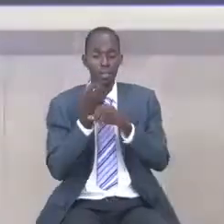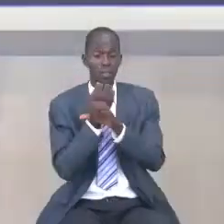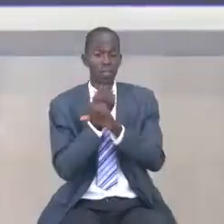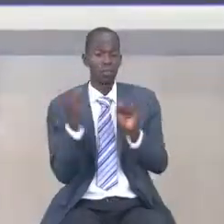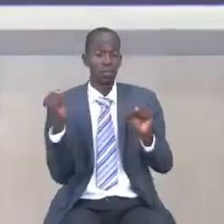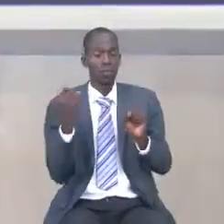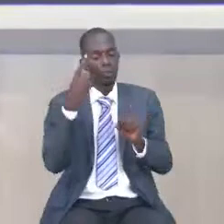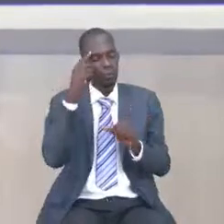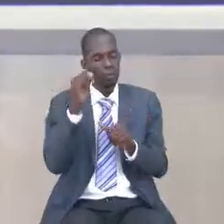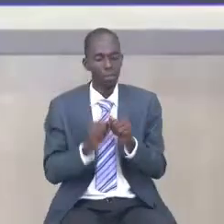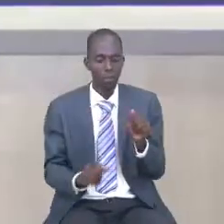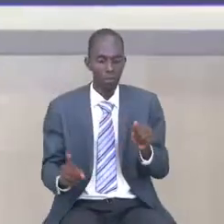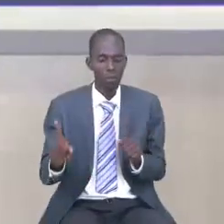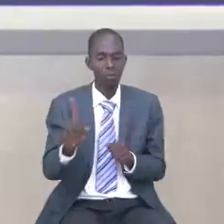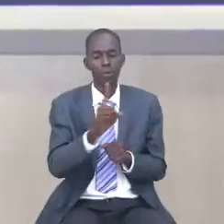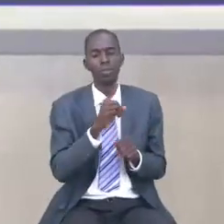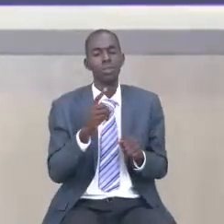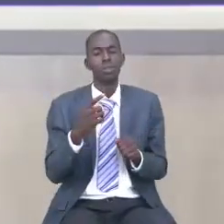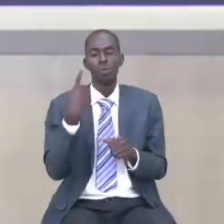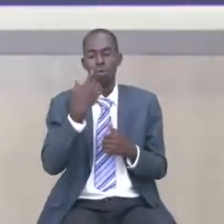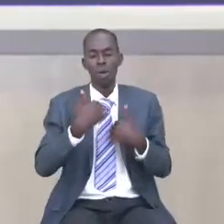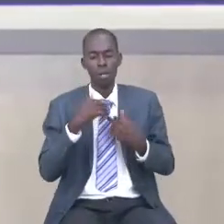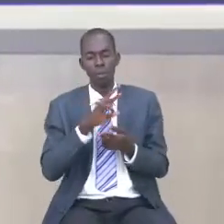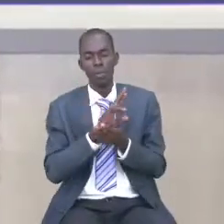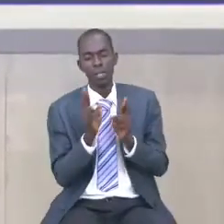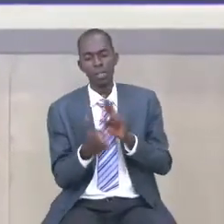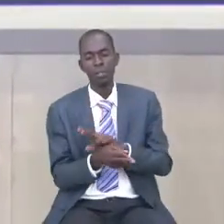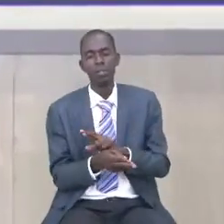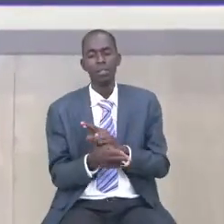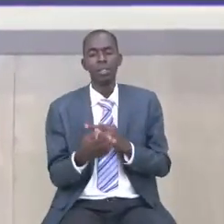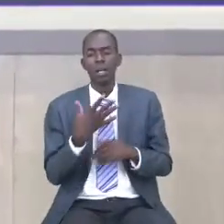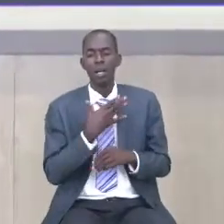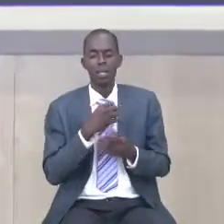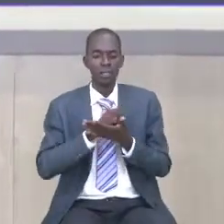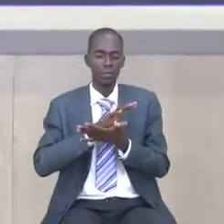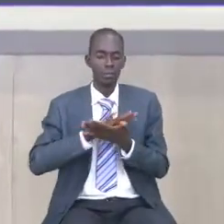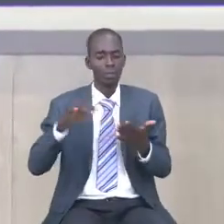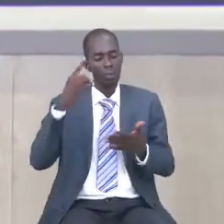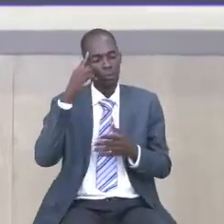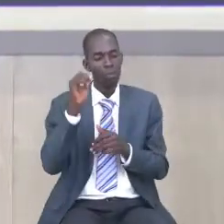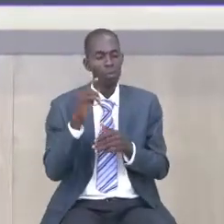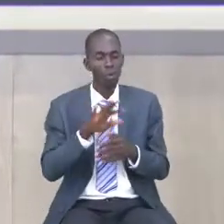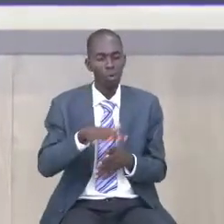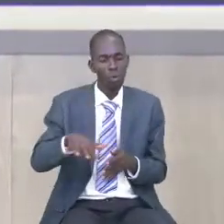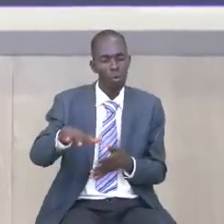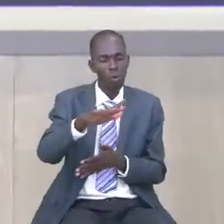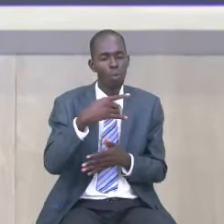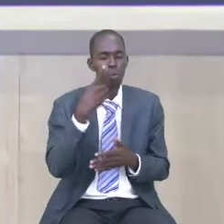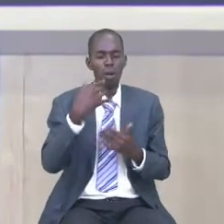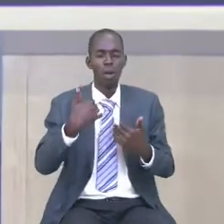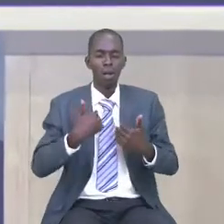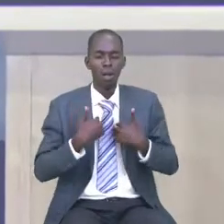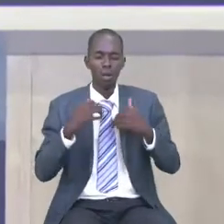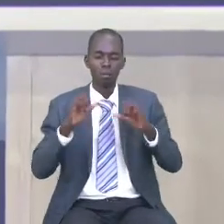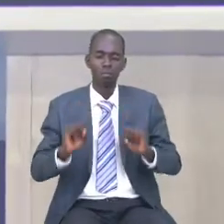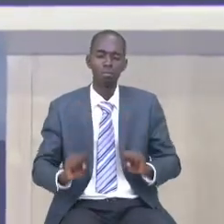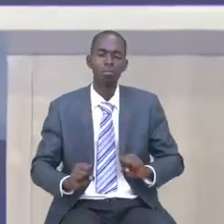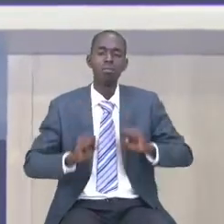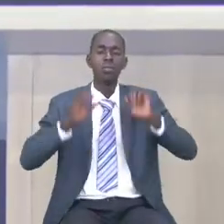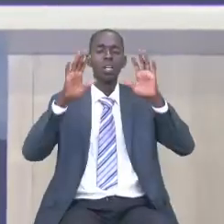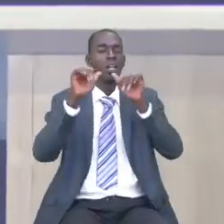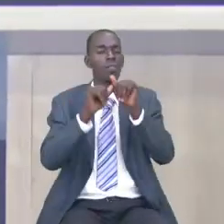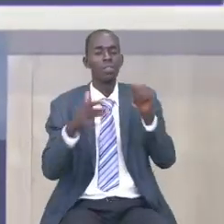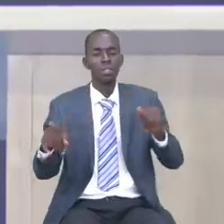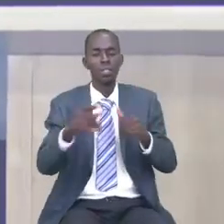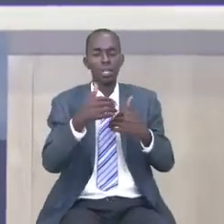Salvation for everyone who has repented, and sanctification for those who have consecrated everything they